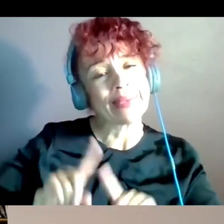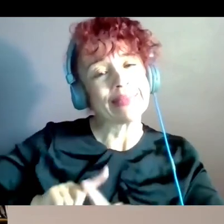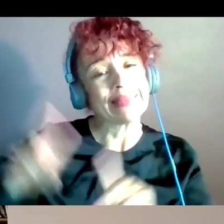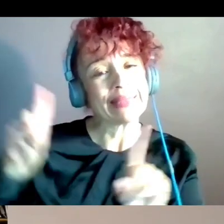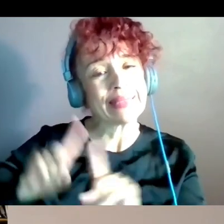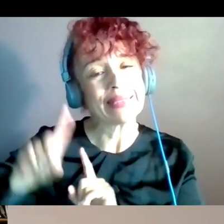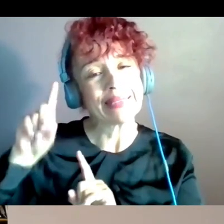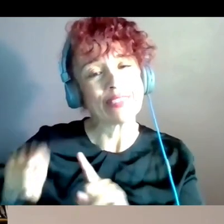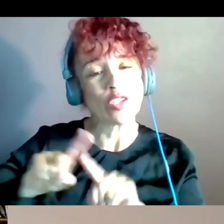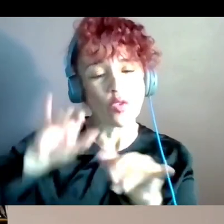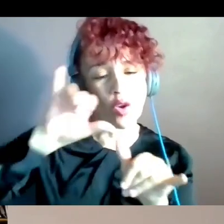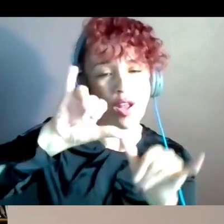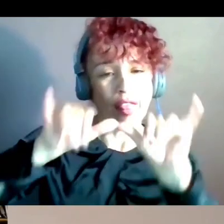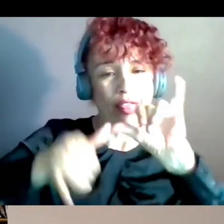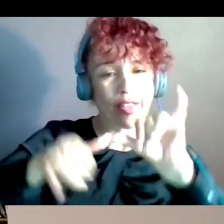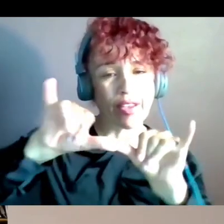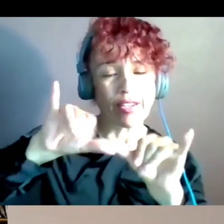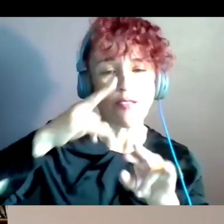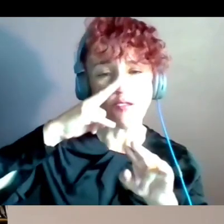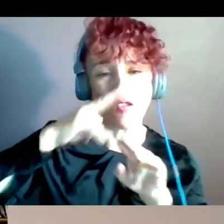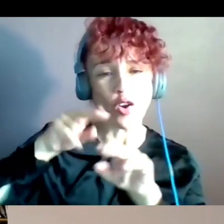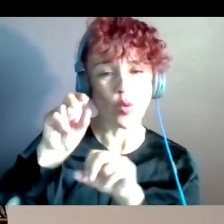need different angles, so it's just no fun to work with.